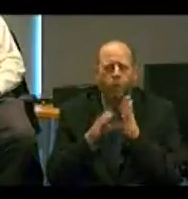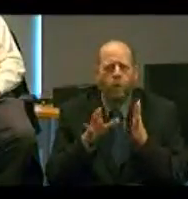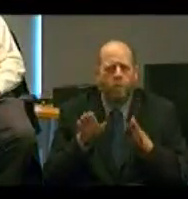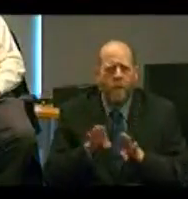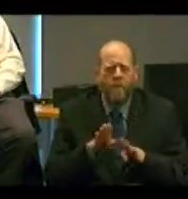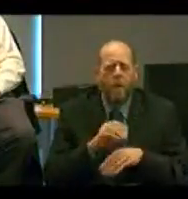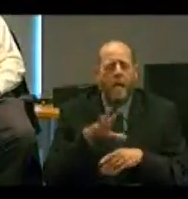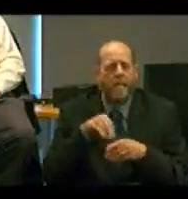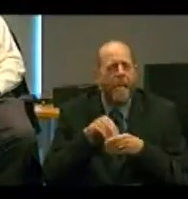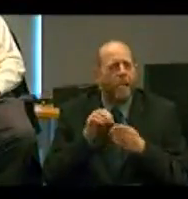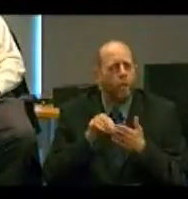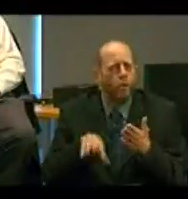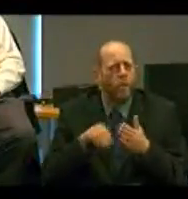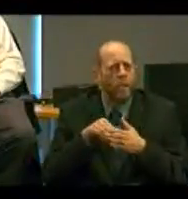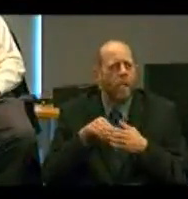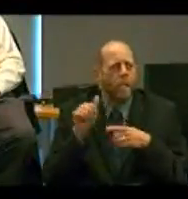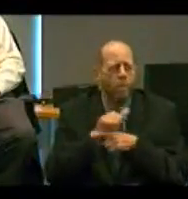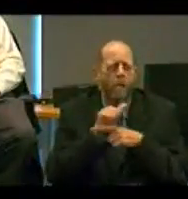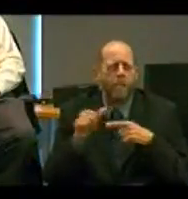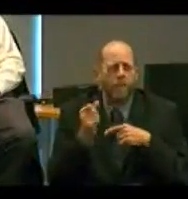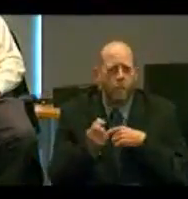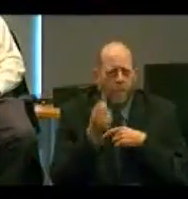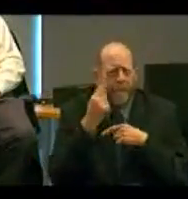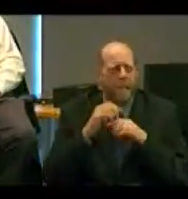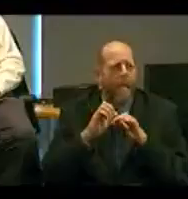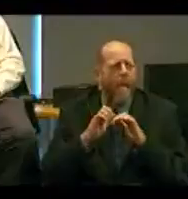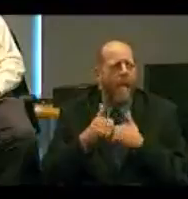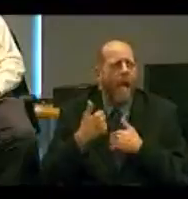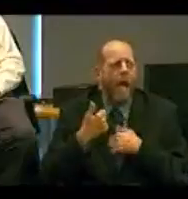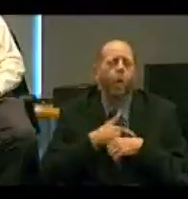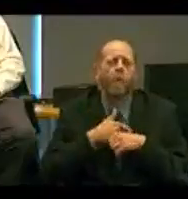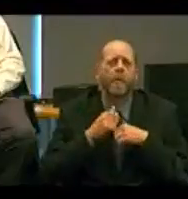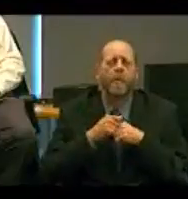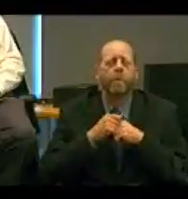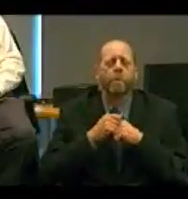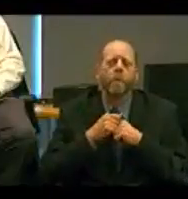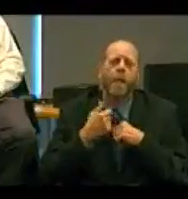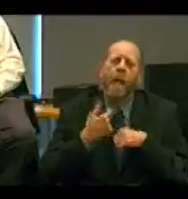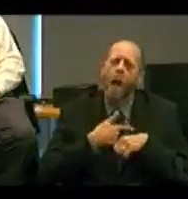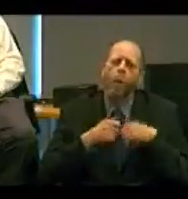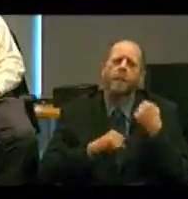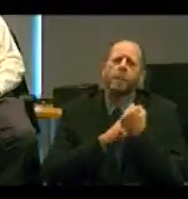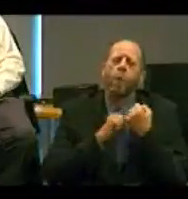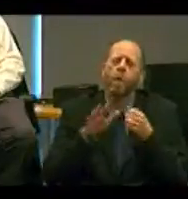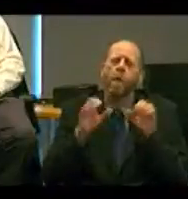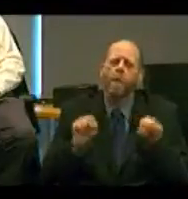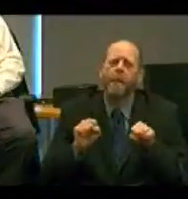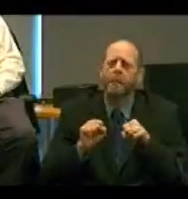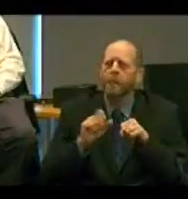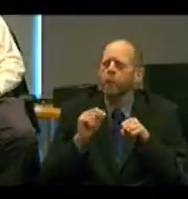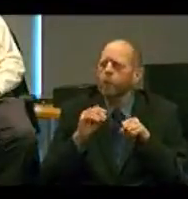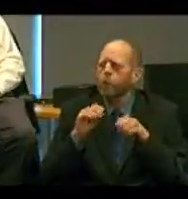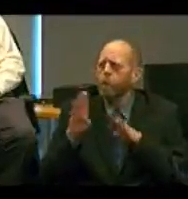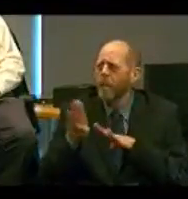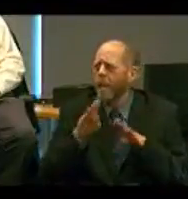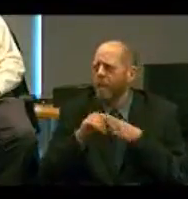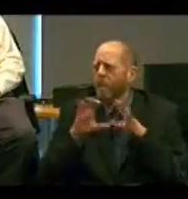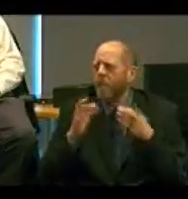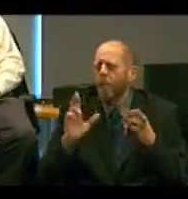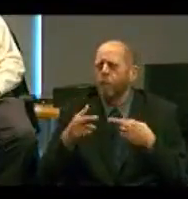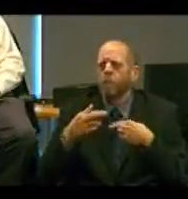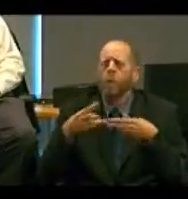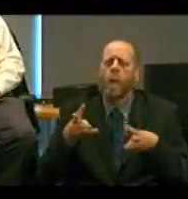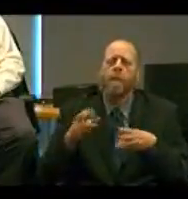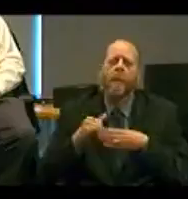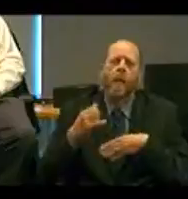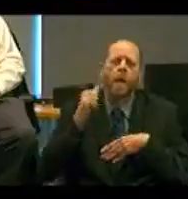and to engage students in the practice of understanding how we support their capacity to behave in classrooms the